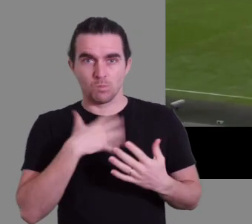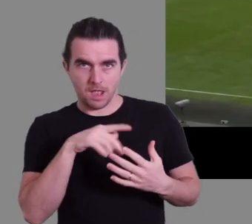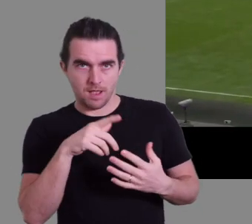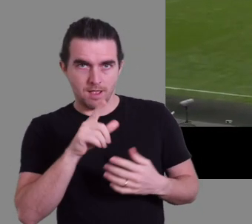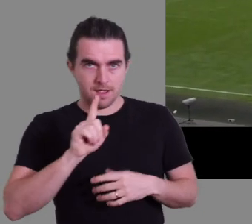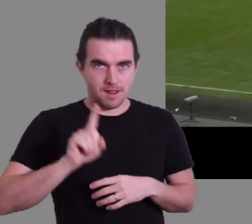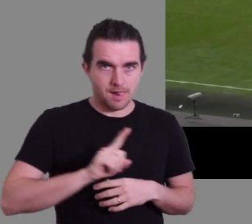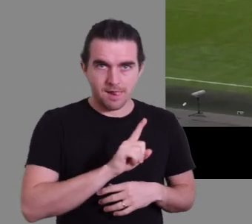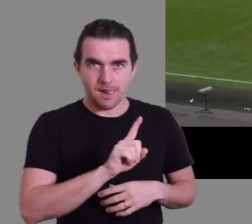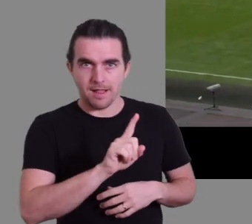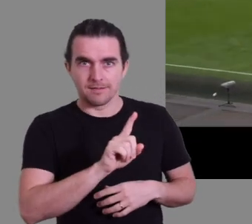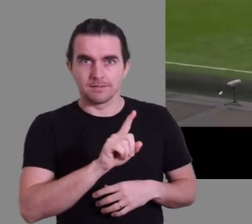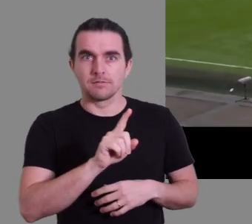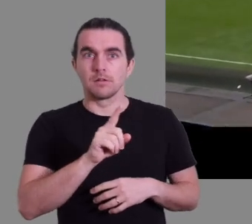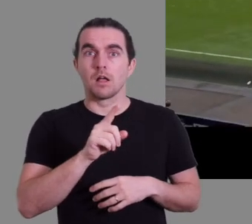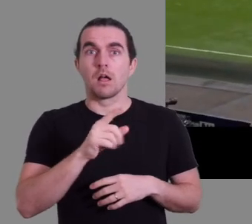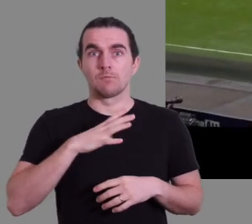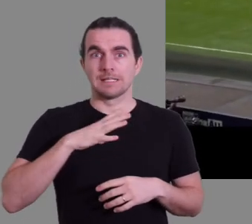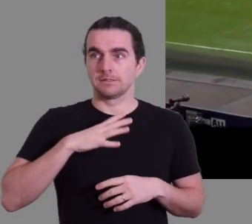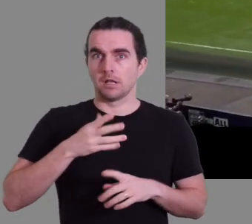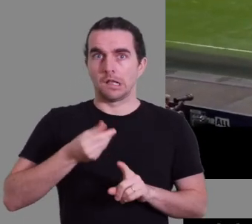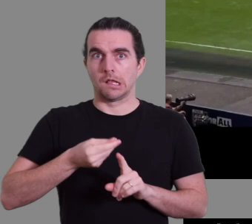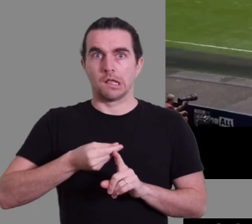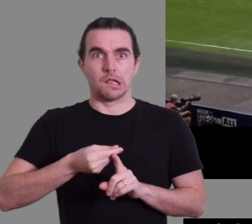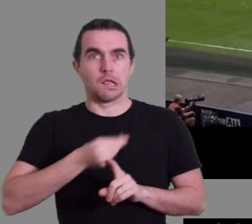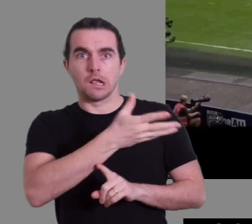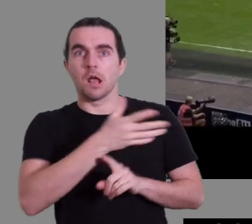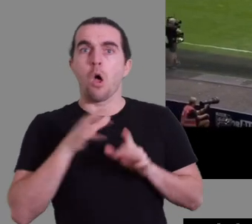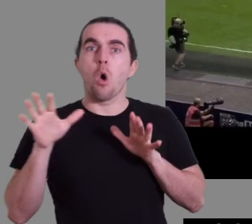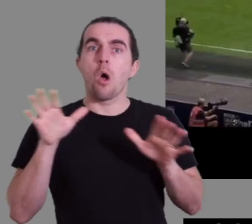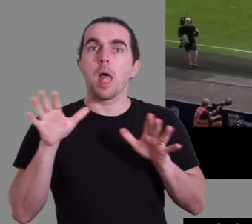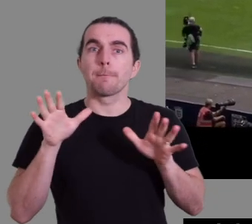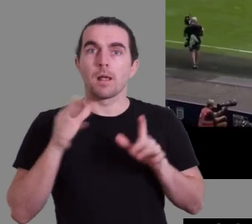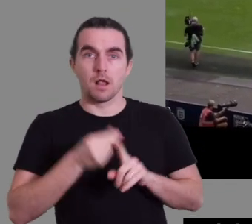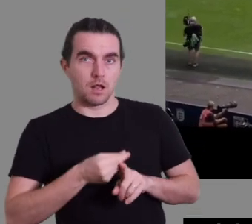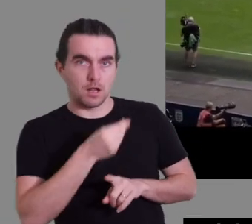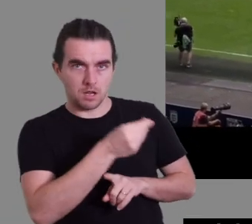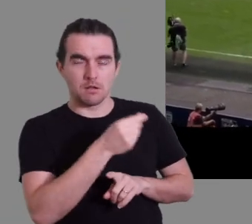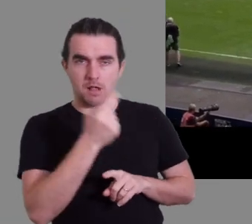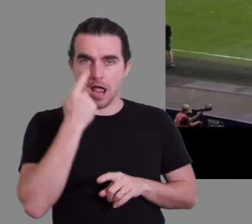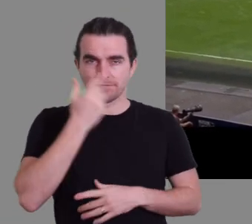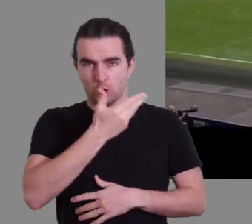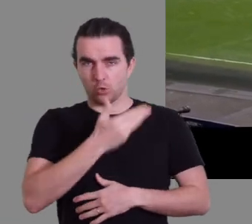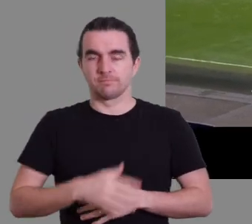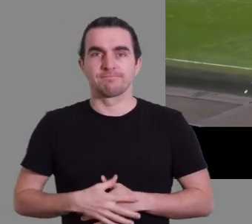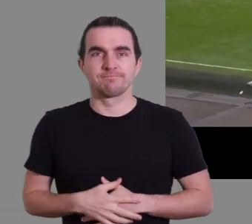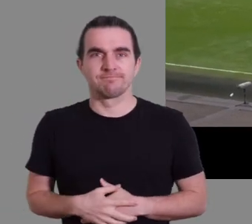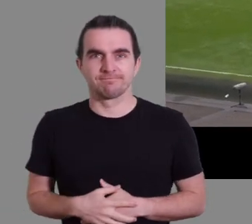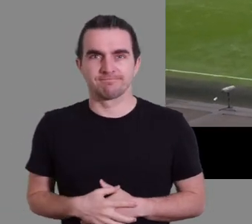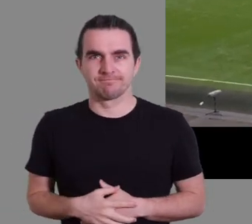play a pass to the goalkeeper, and it's the goalkeeper we're going to look at in this instance.